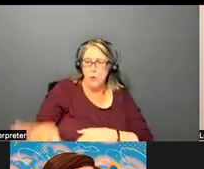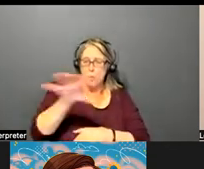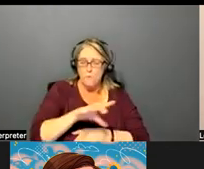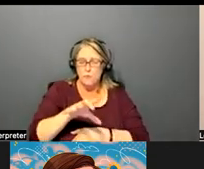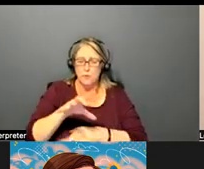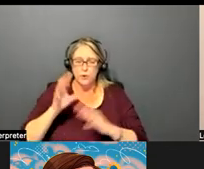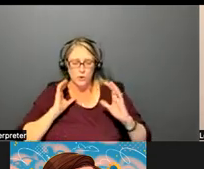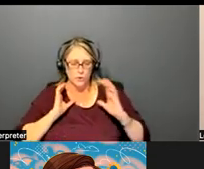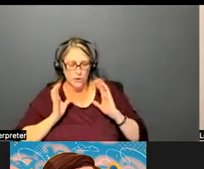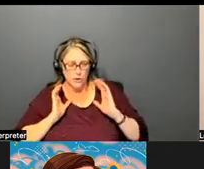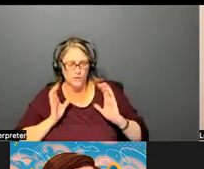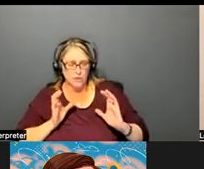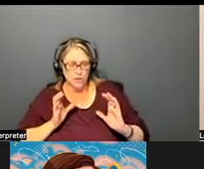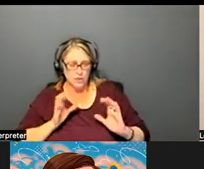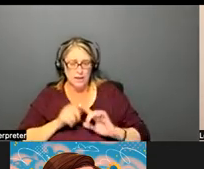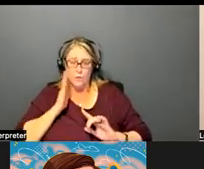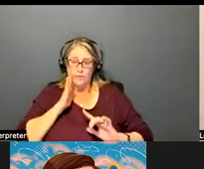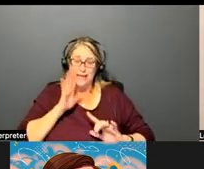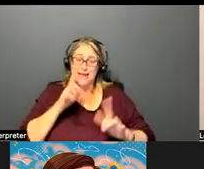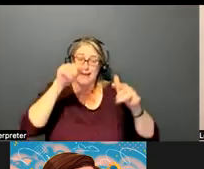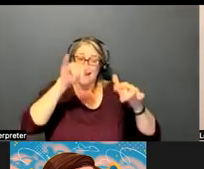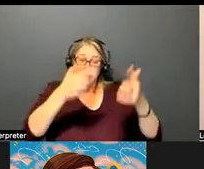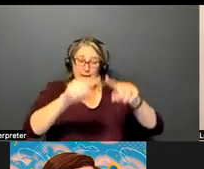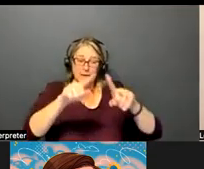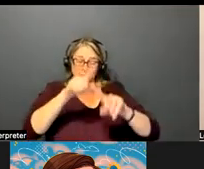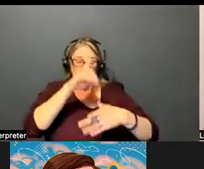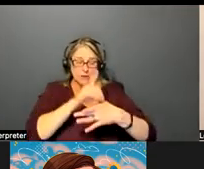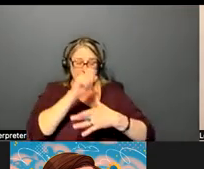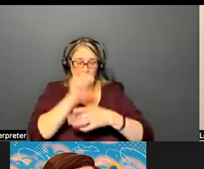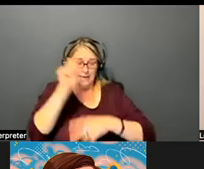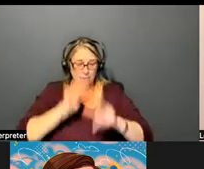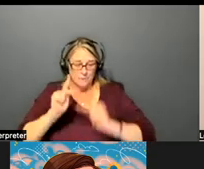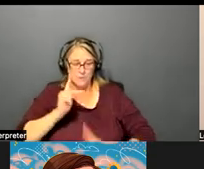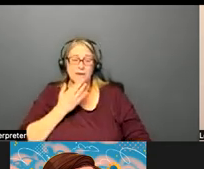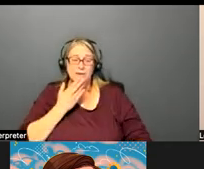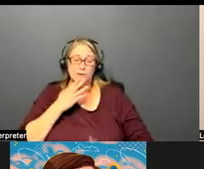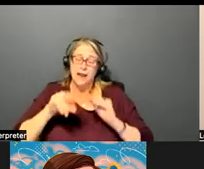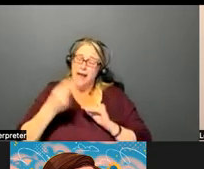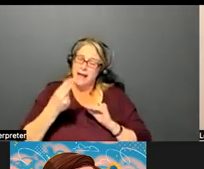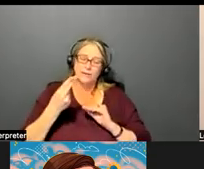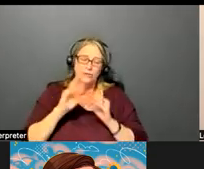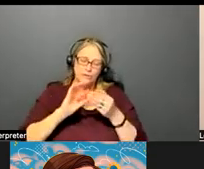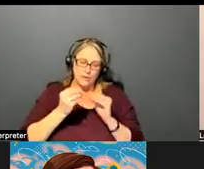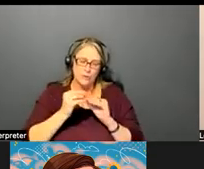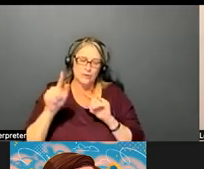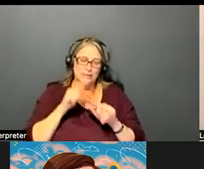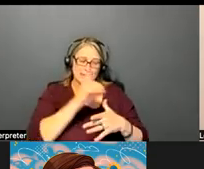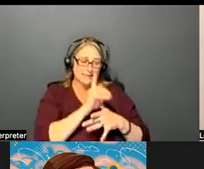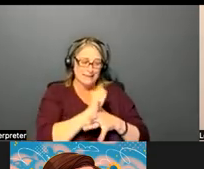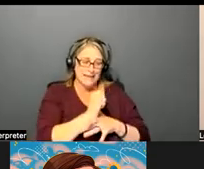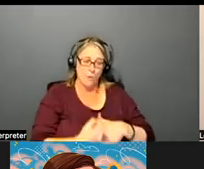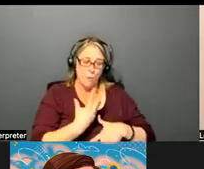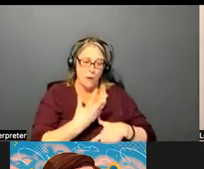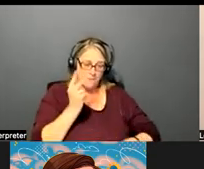it occurs for disabled people of color at a higher rate than disabled white people. And